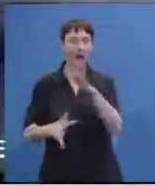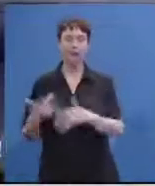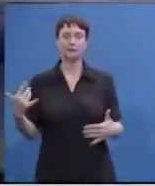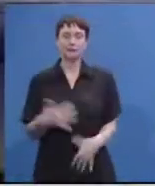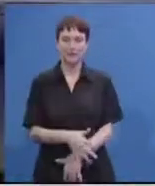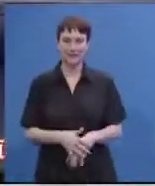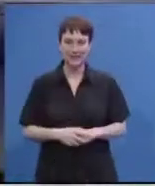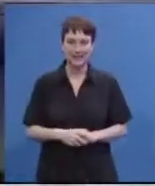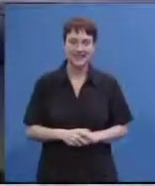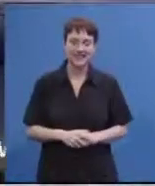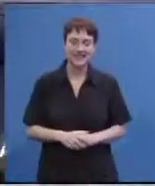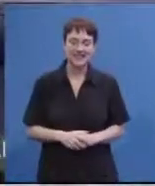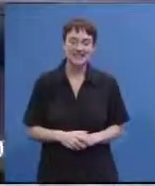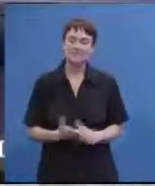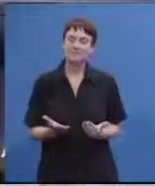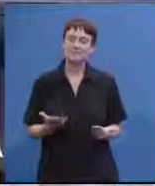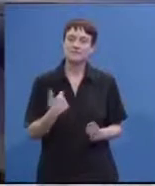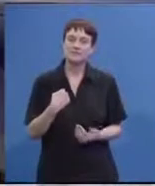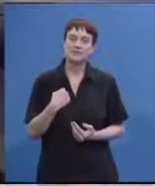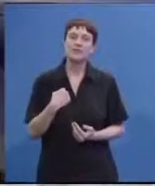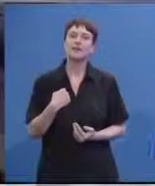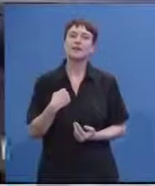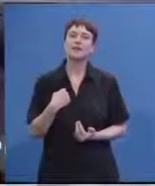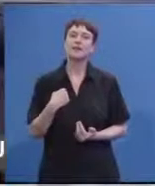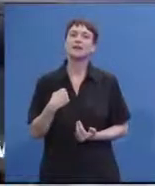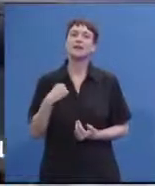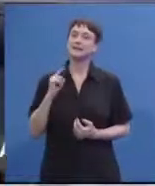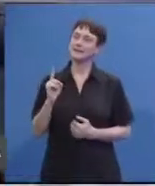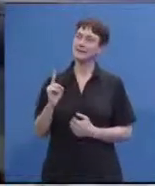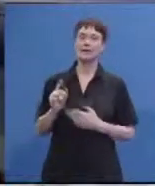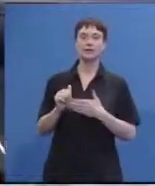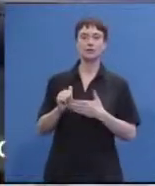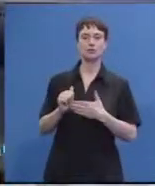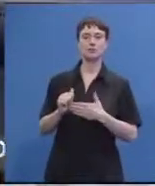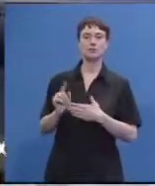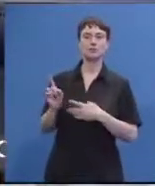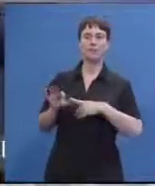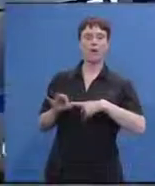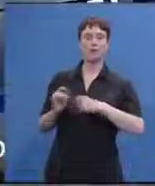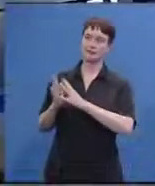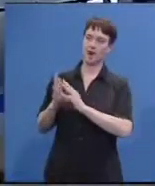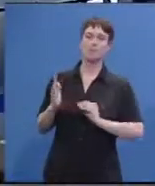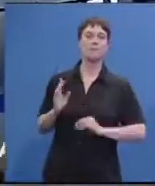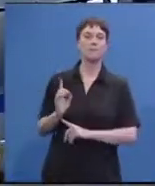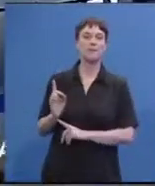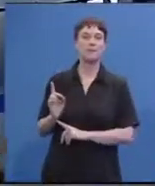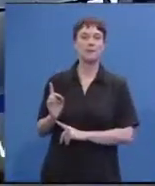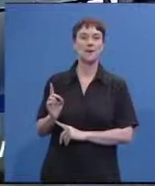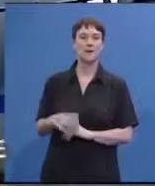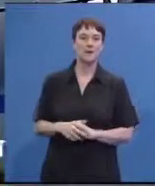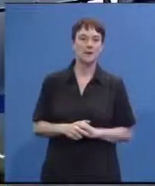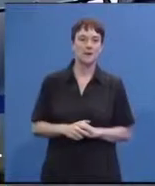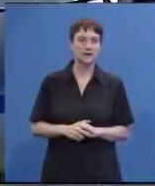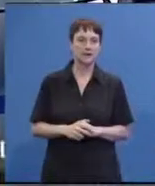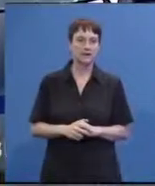hero. And I think that's when I got those leadership qualities from, especially, you know,